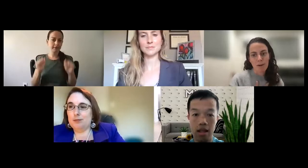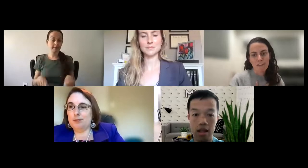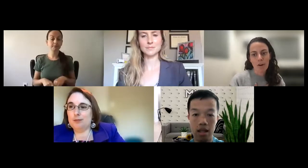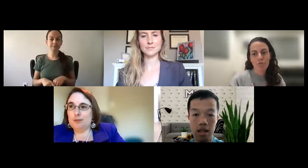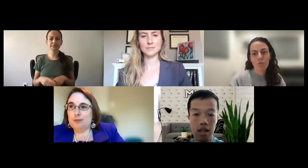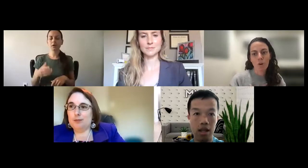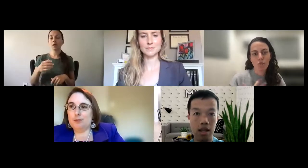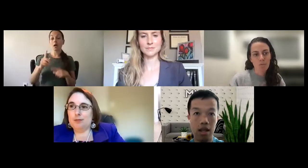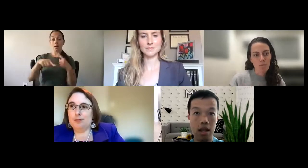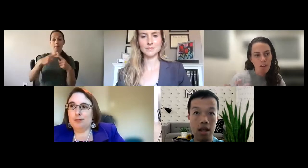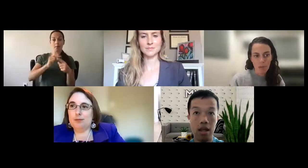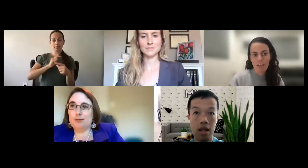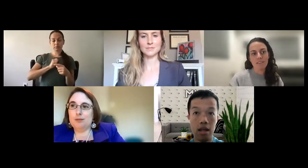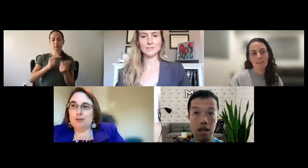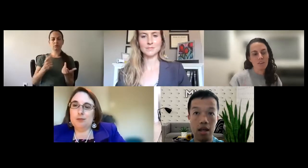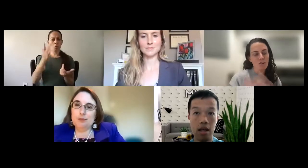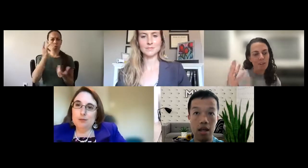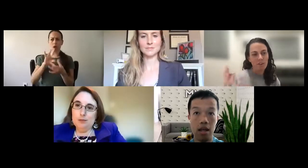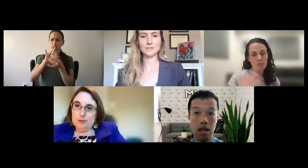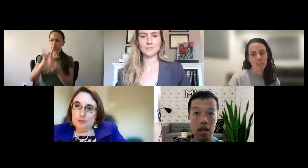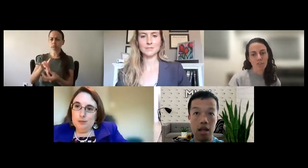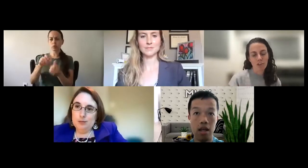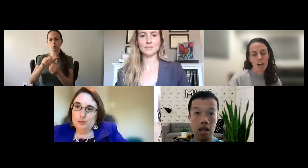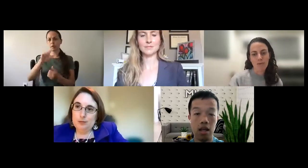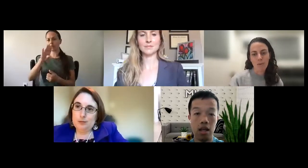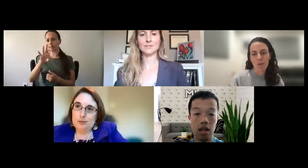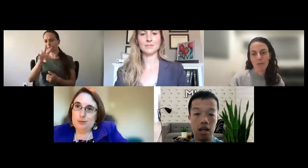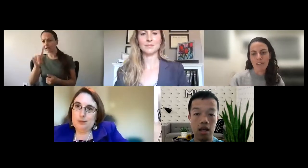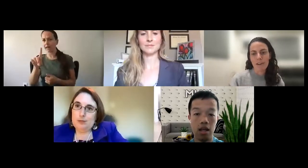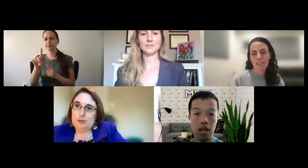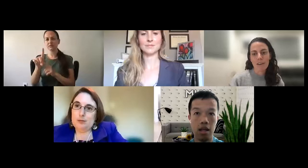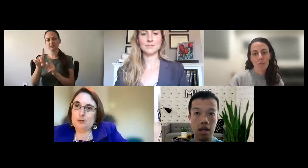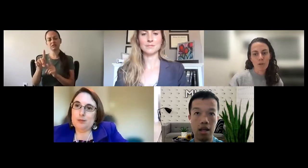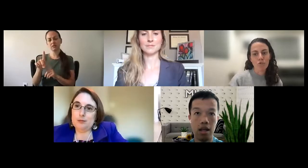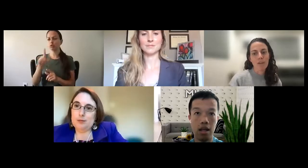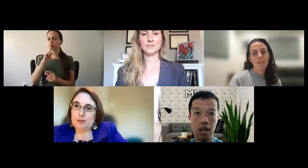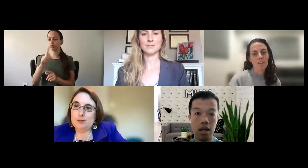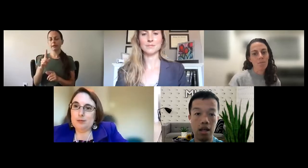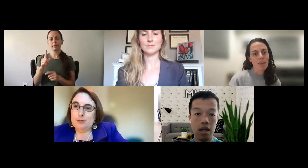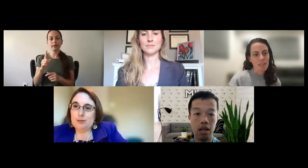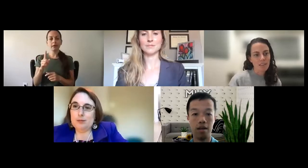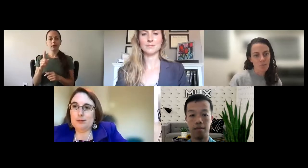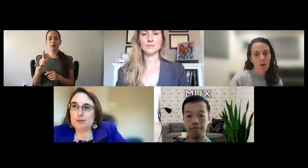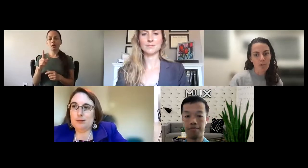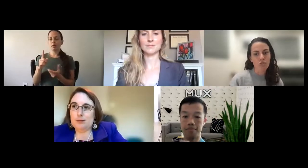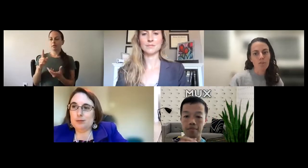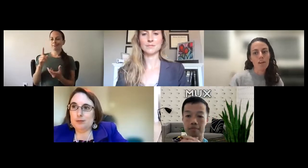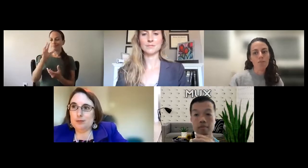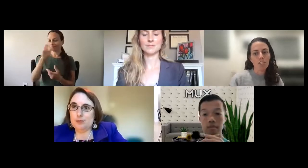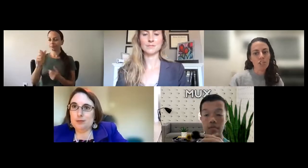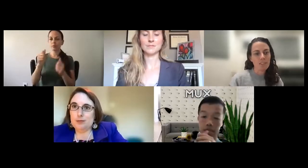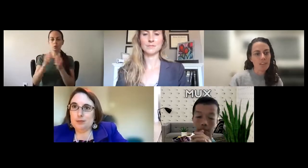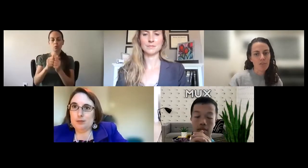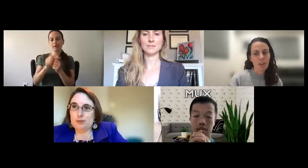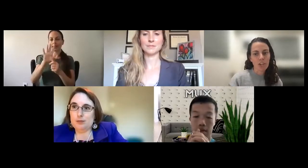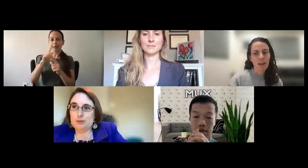just about myself, what drew me to Blend, and Antonia did such a masterful job explaining what Blend does, but what drew me to this company is its purpose-driven